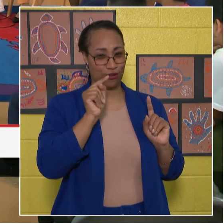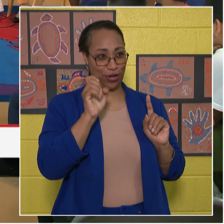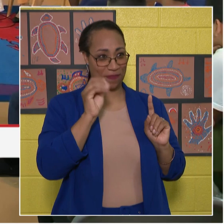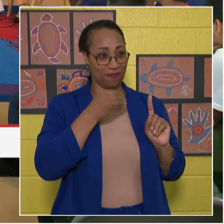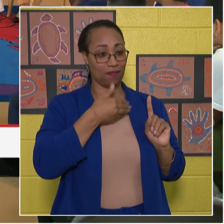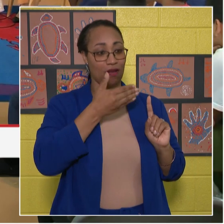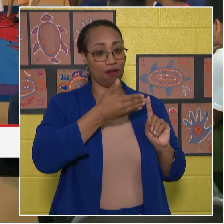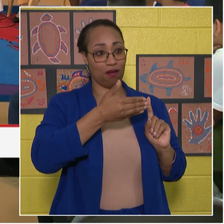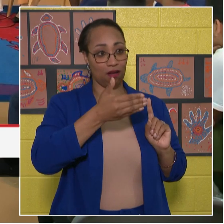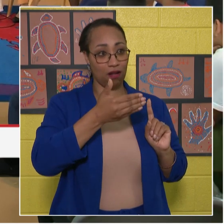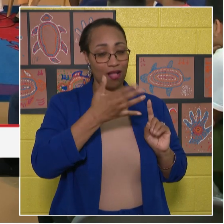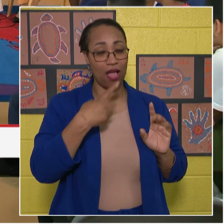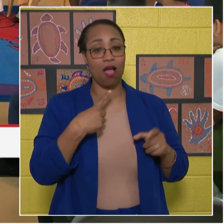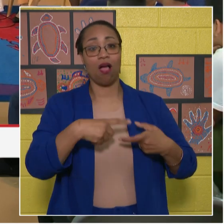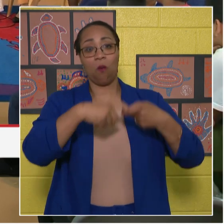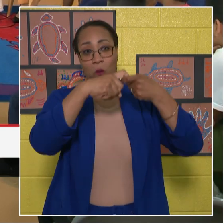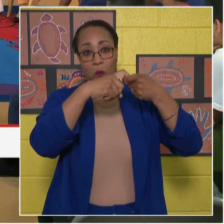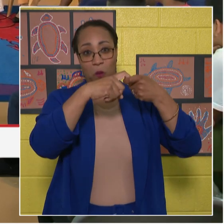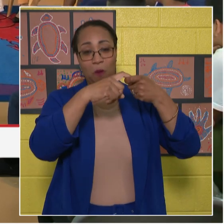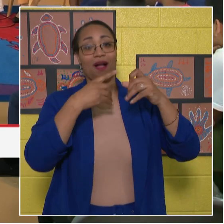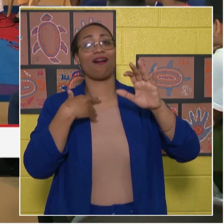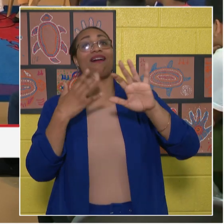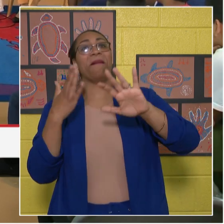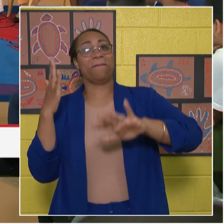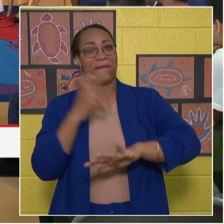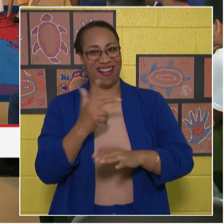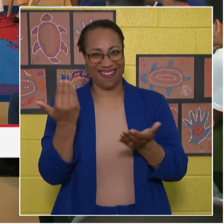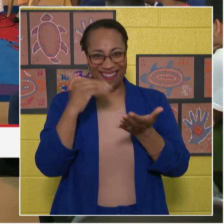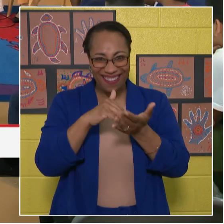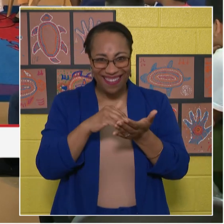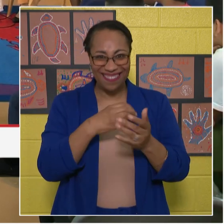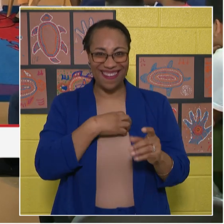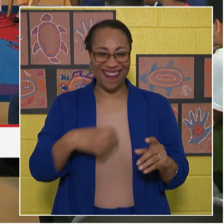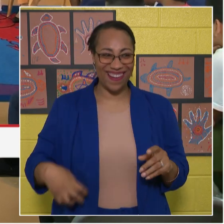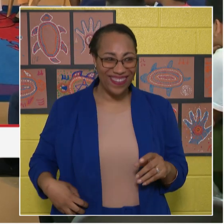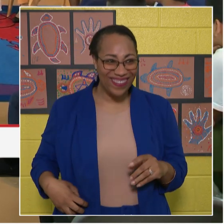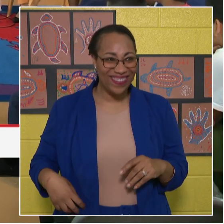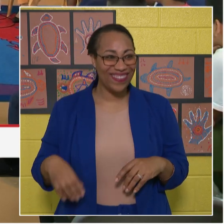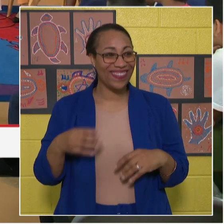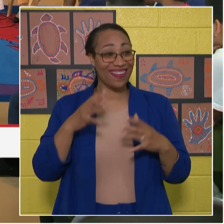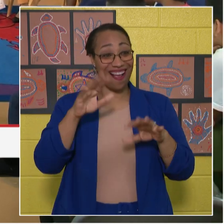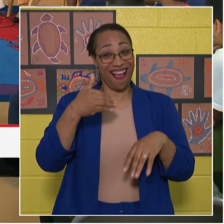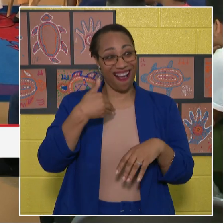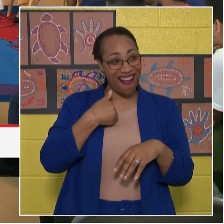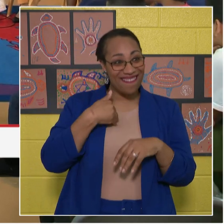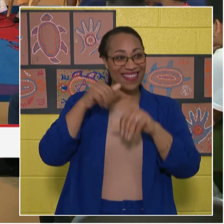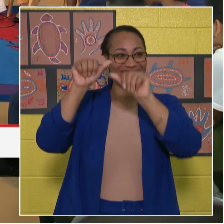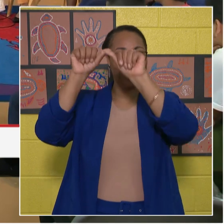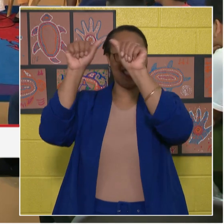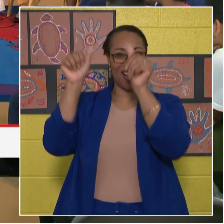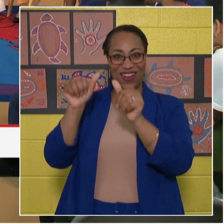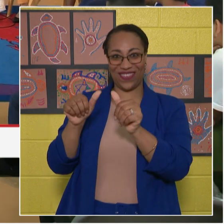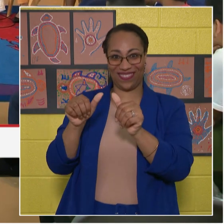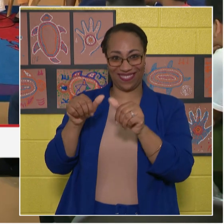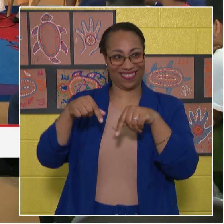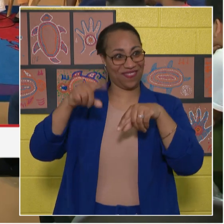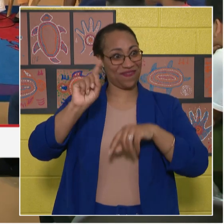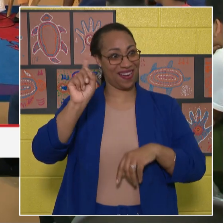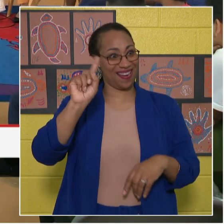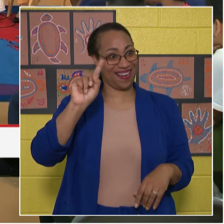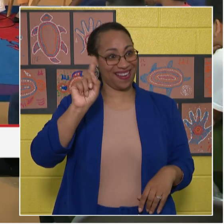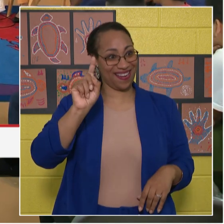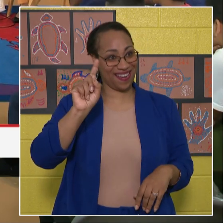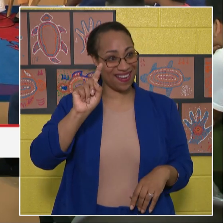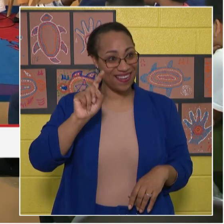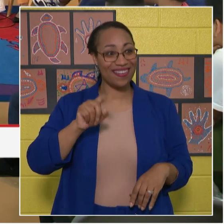we have a statue for him down at City Hall at the John Wilson building, and his name was Marion Barry.